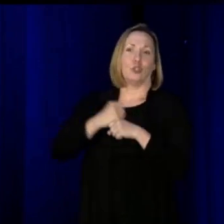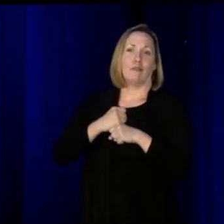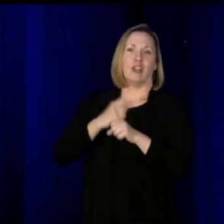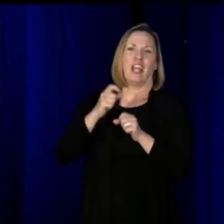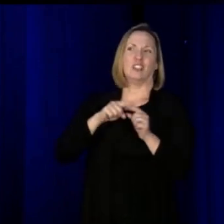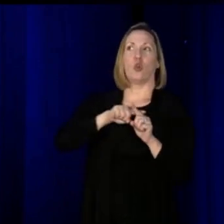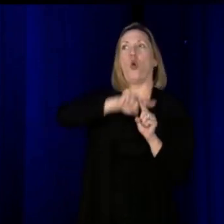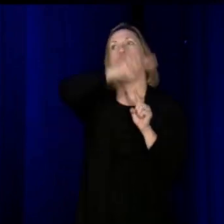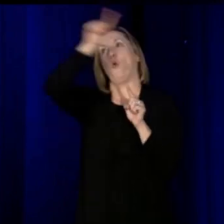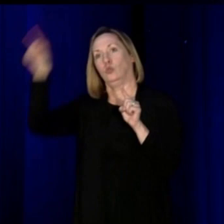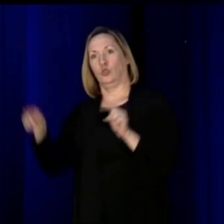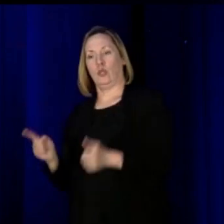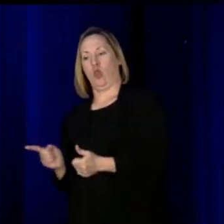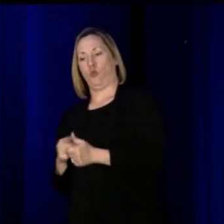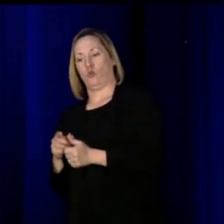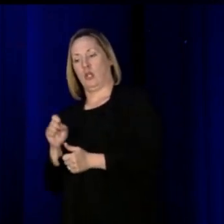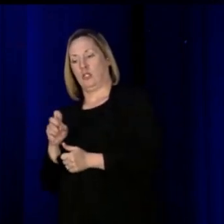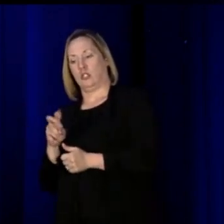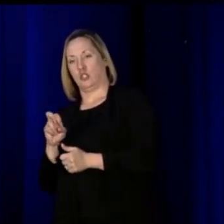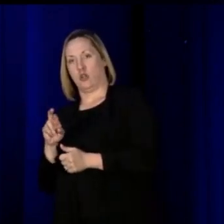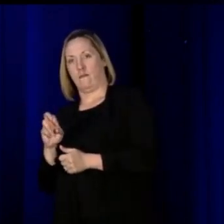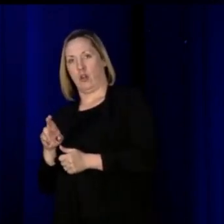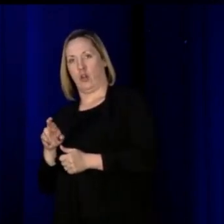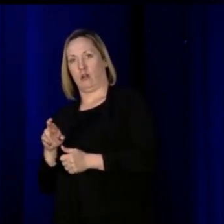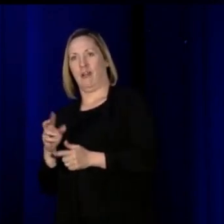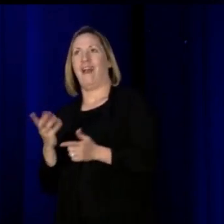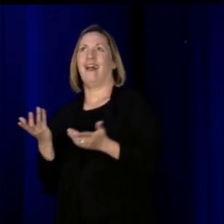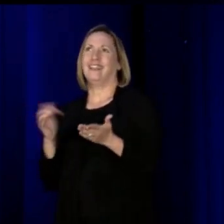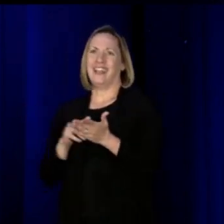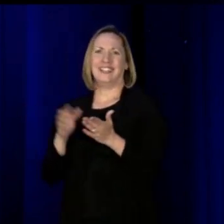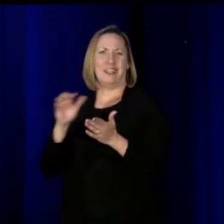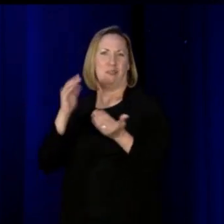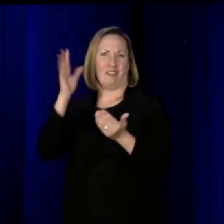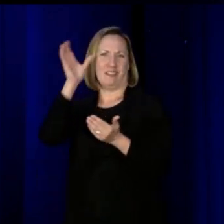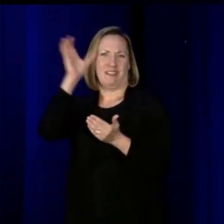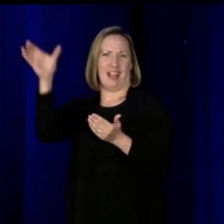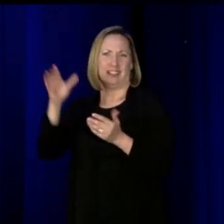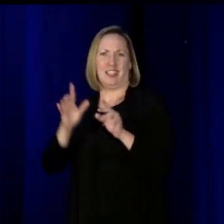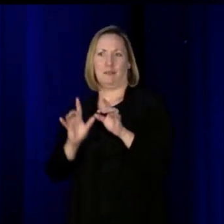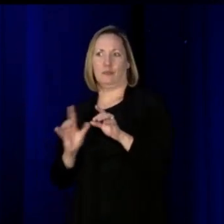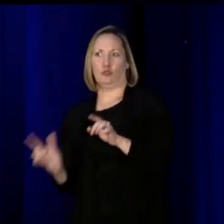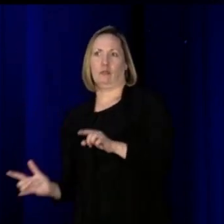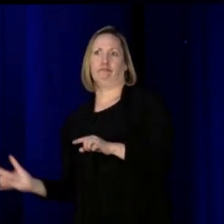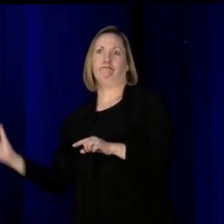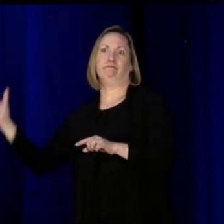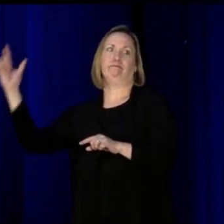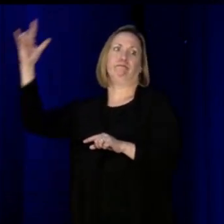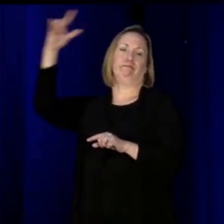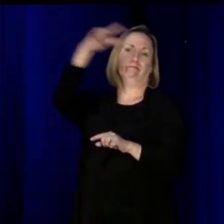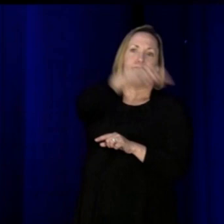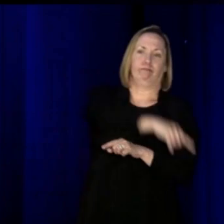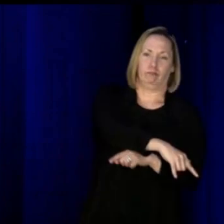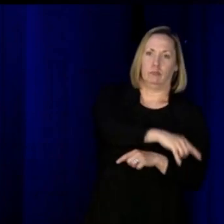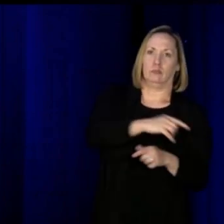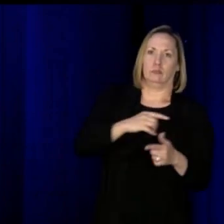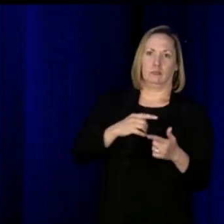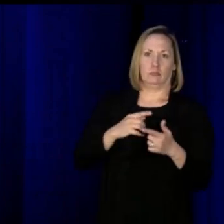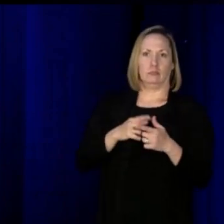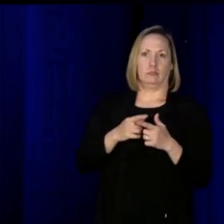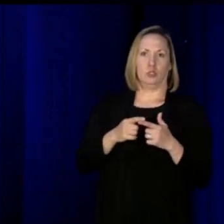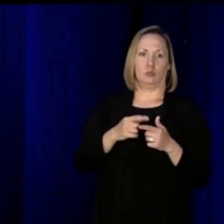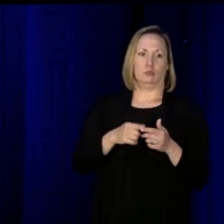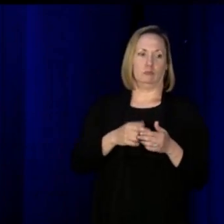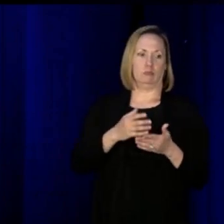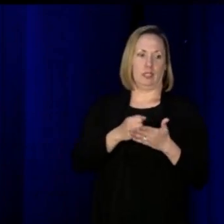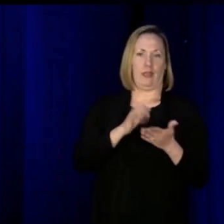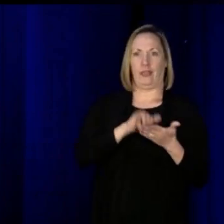origin server again, and it will be like taking a plane to Buenos Aires to get the beer from Juguetes Perdidos instead of going to the distribution center that I mentioned before.